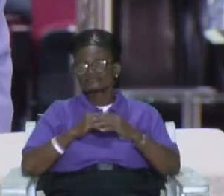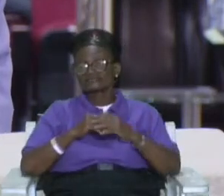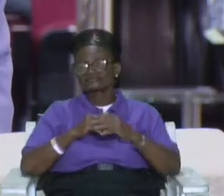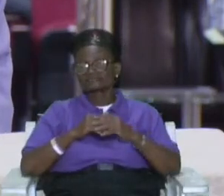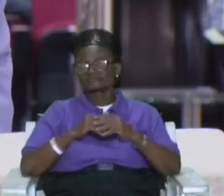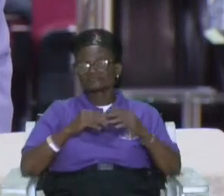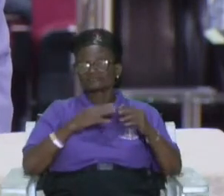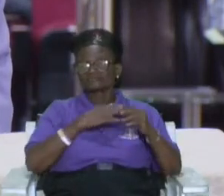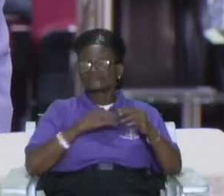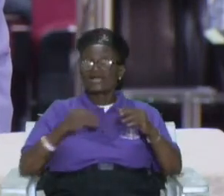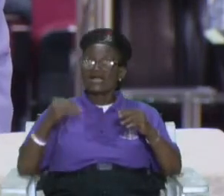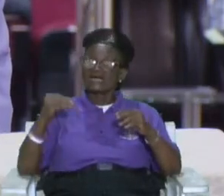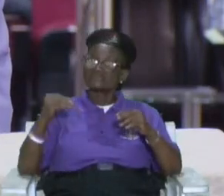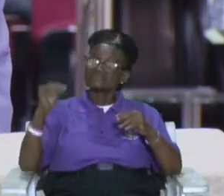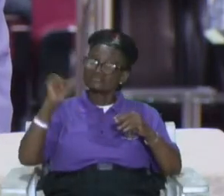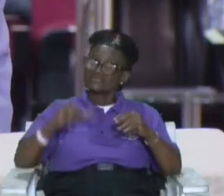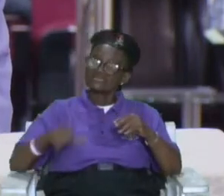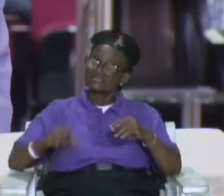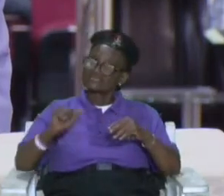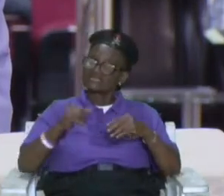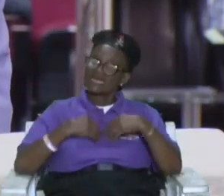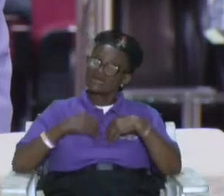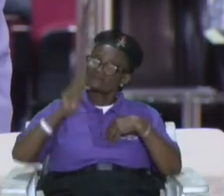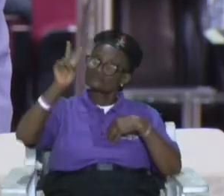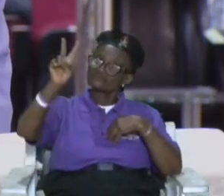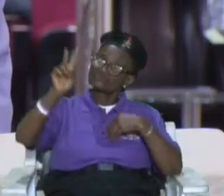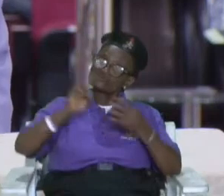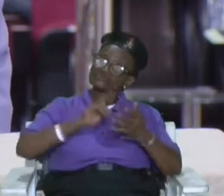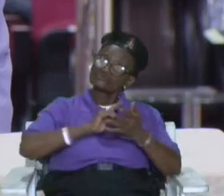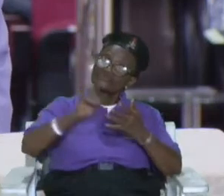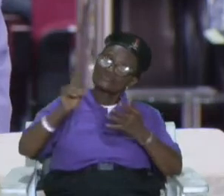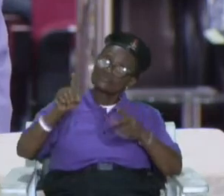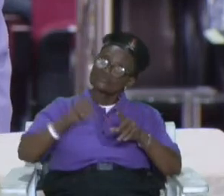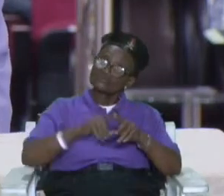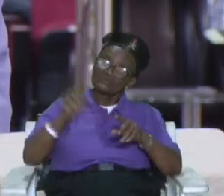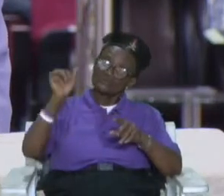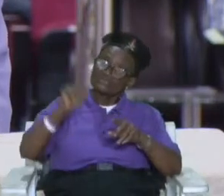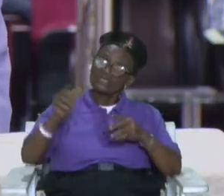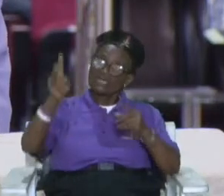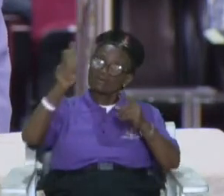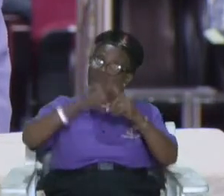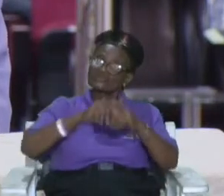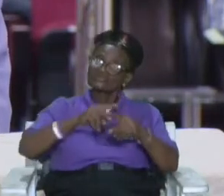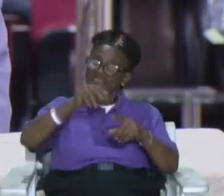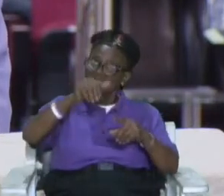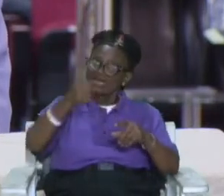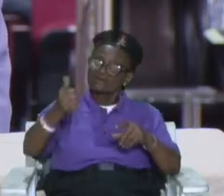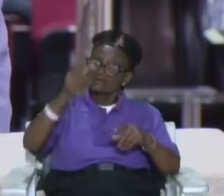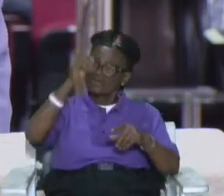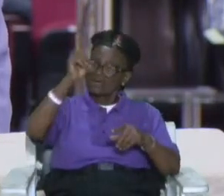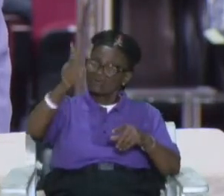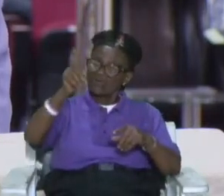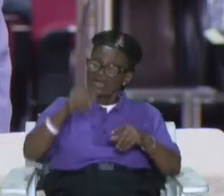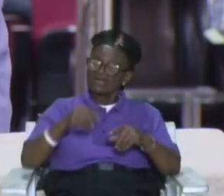And they said, ah, we still have 2 weeks. So they appointed another one.